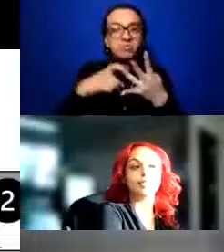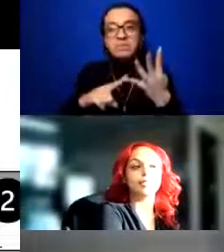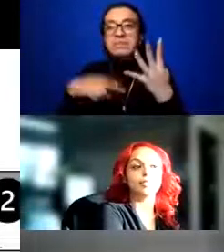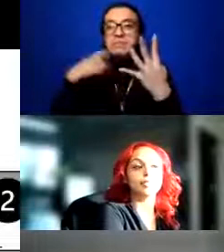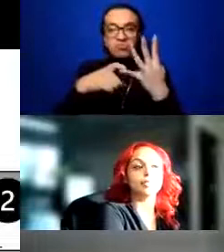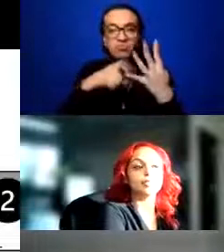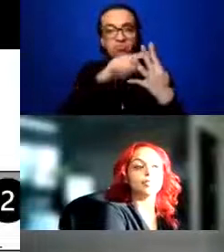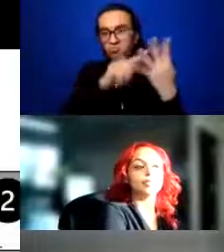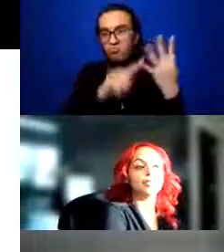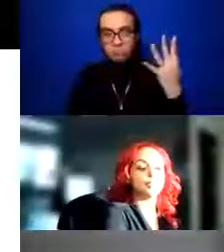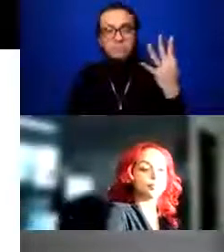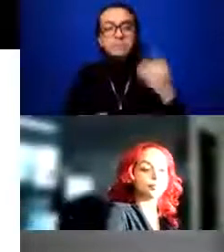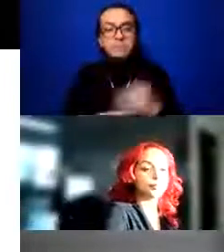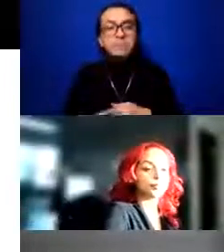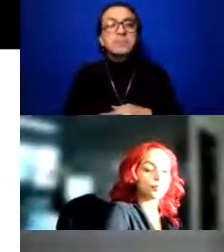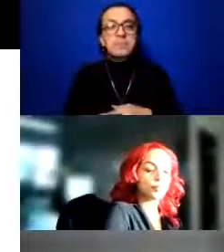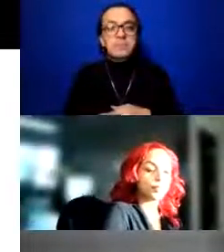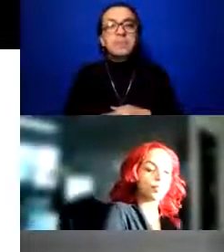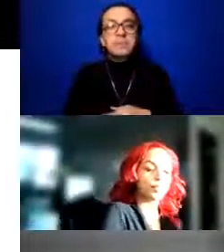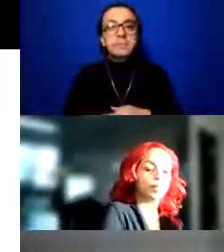next slide.